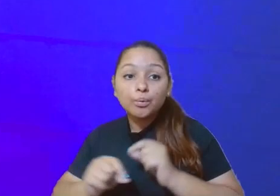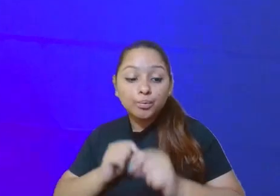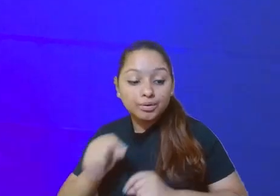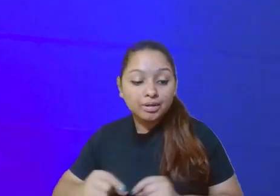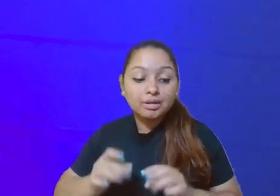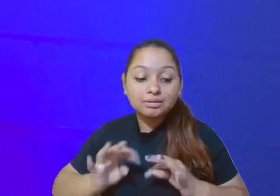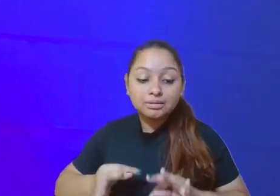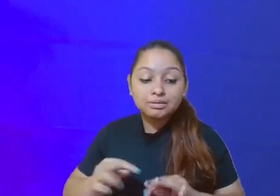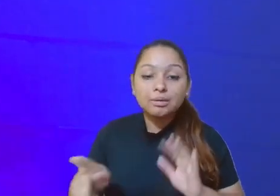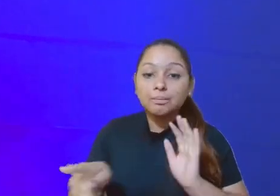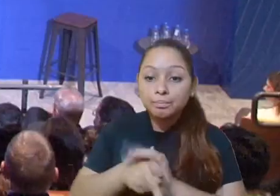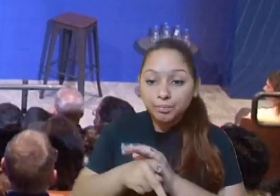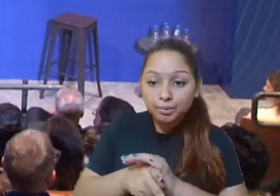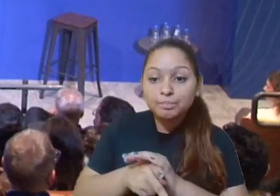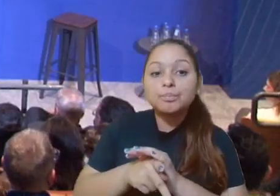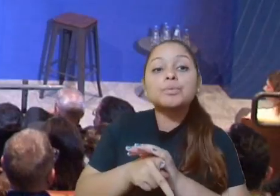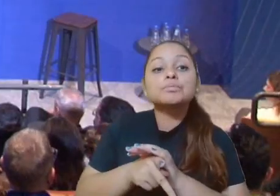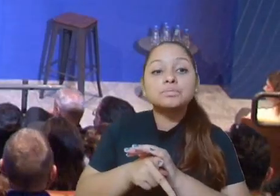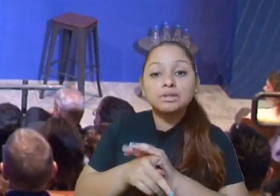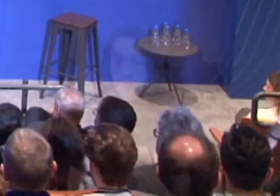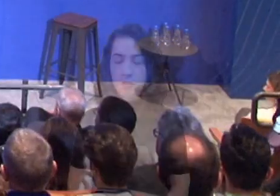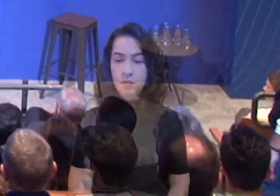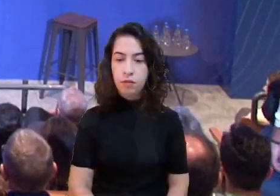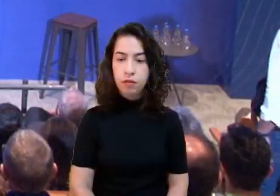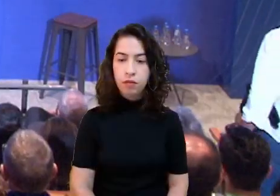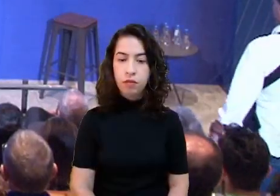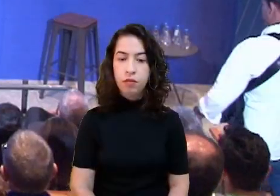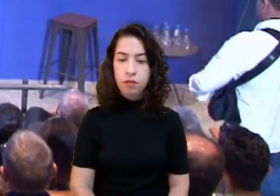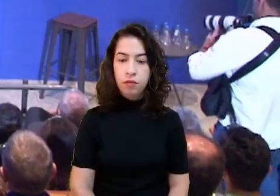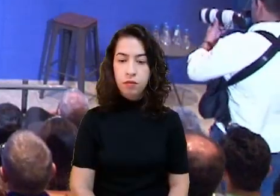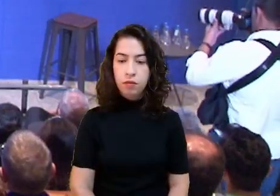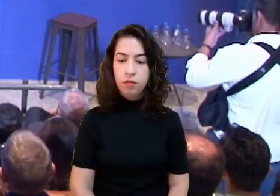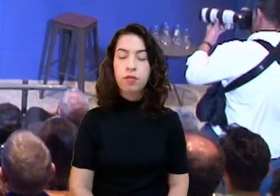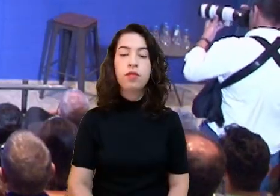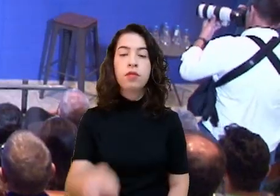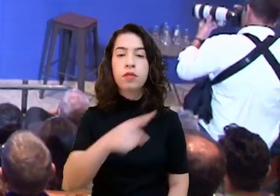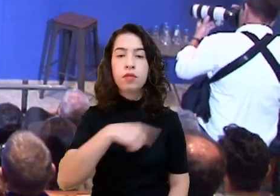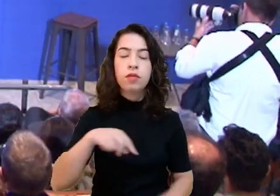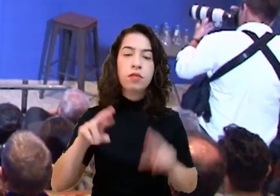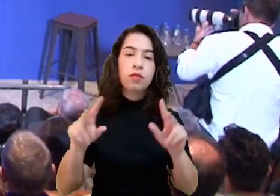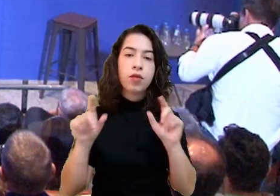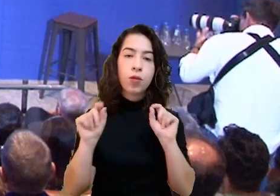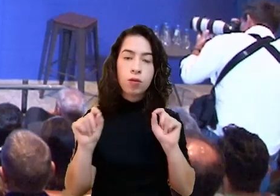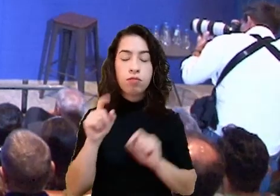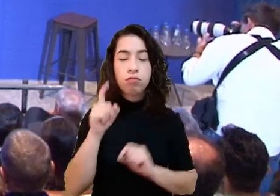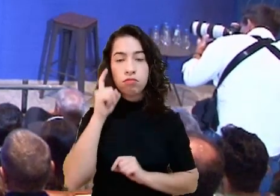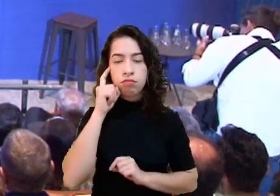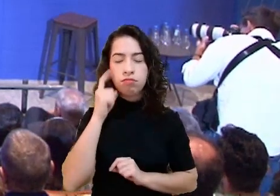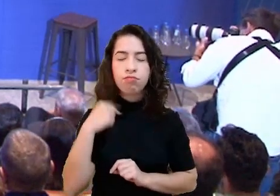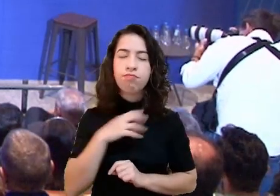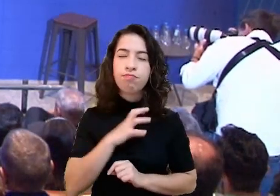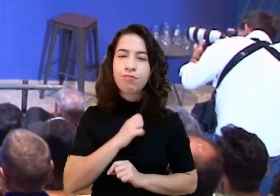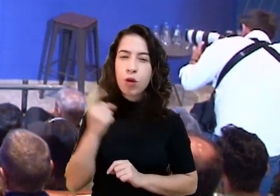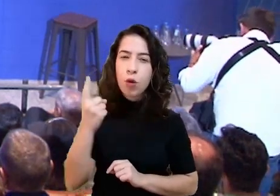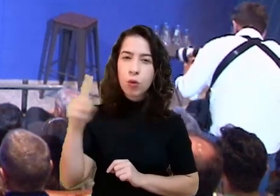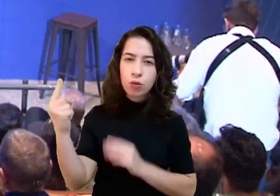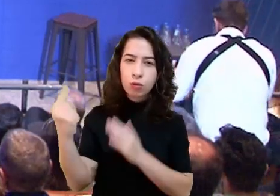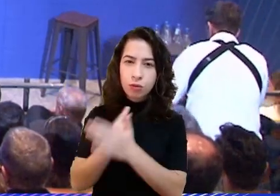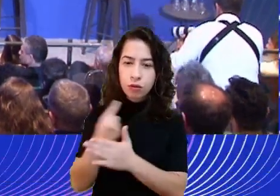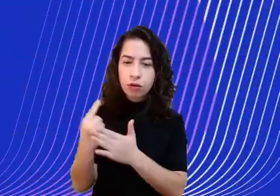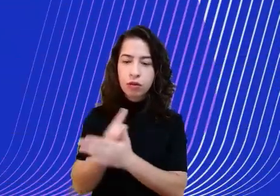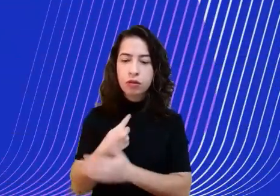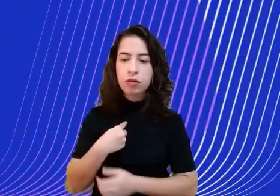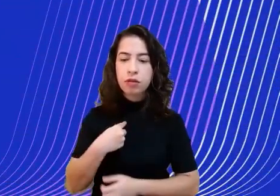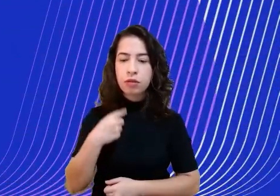So this is something we have to continue, and what's going to differentiate us? I loved the last question here,